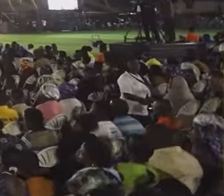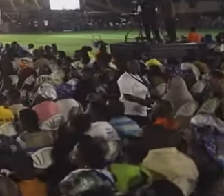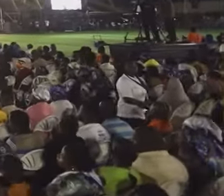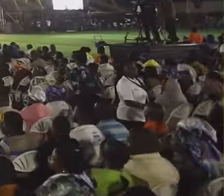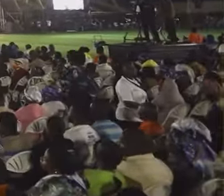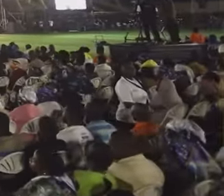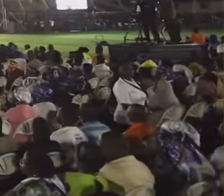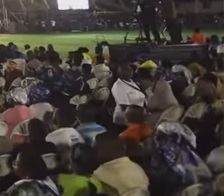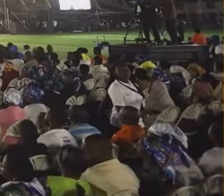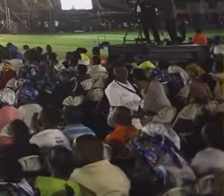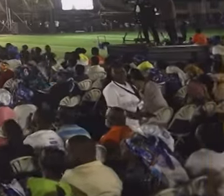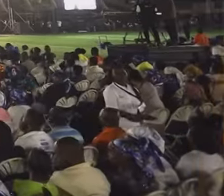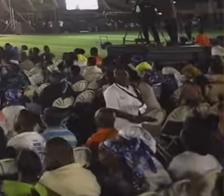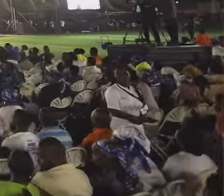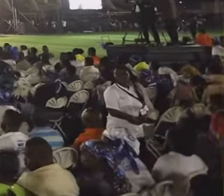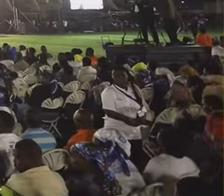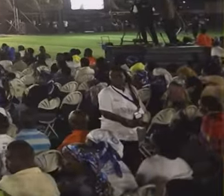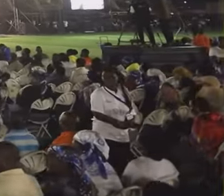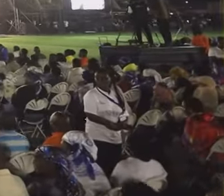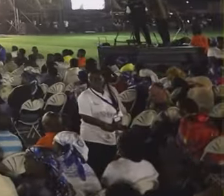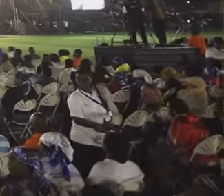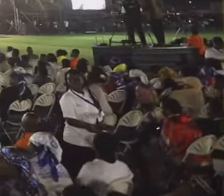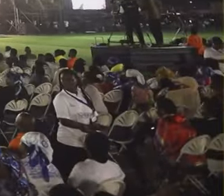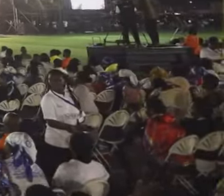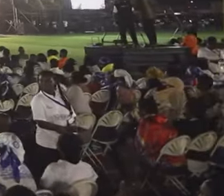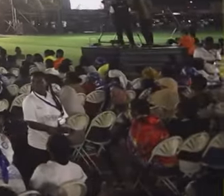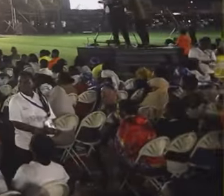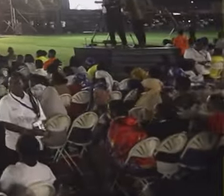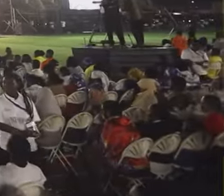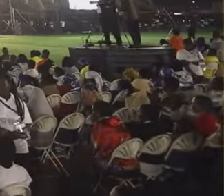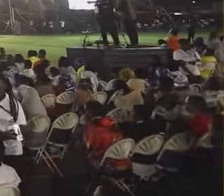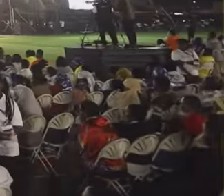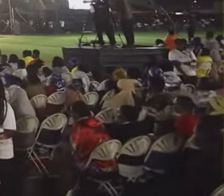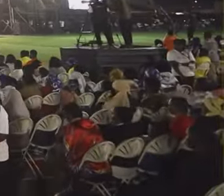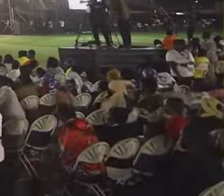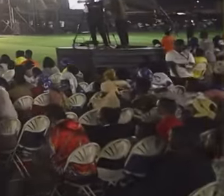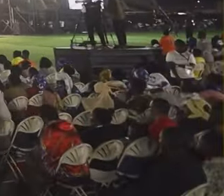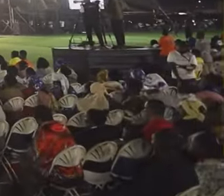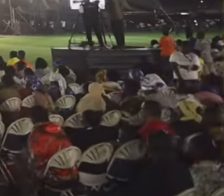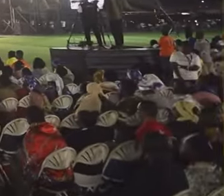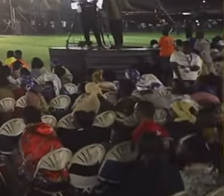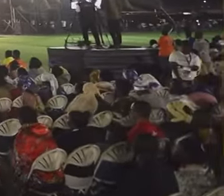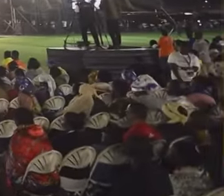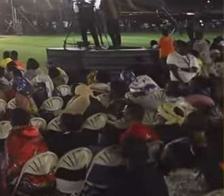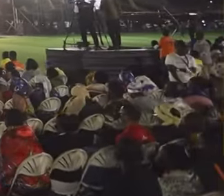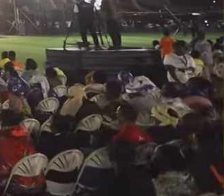Yesterday we heard that God revealed his love to us. While we were yet